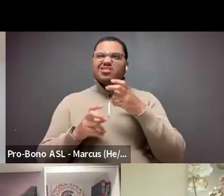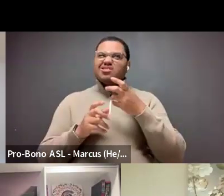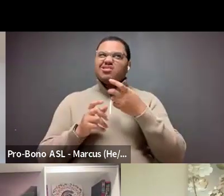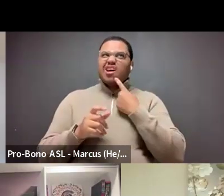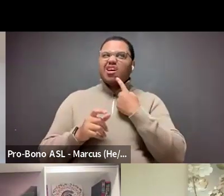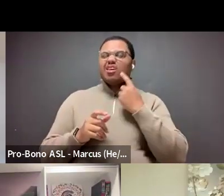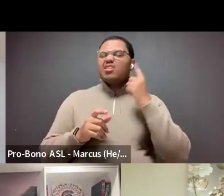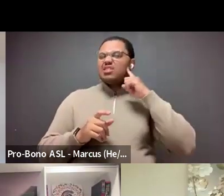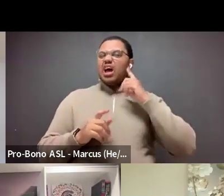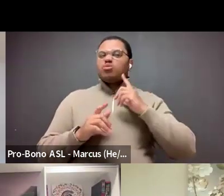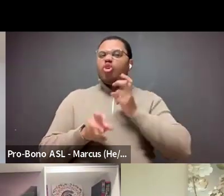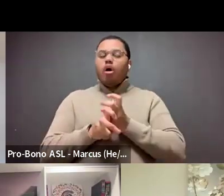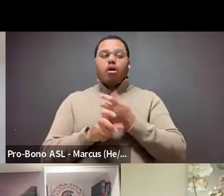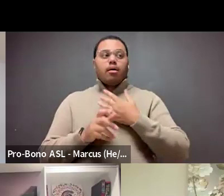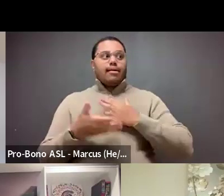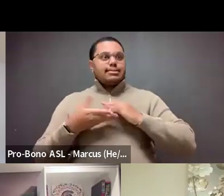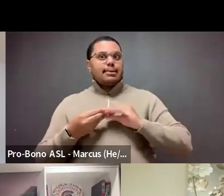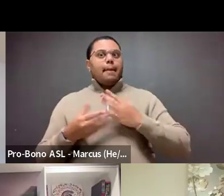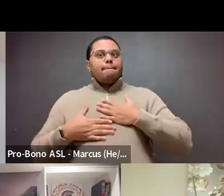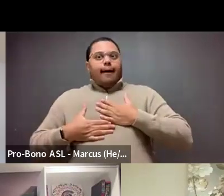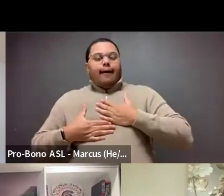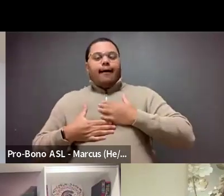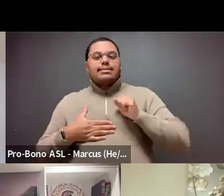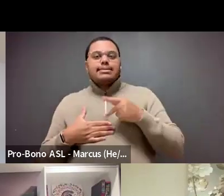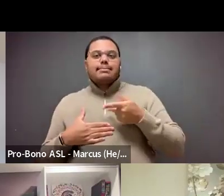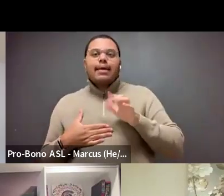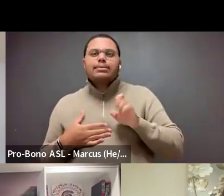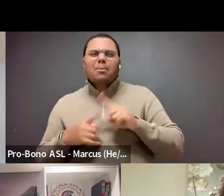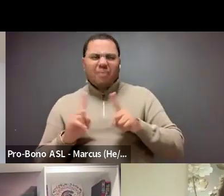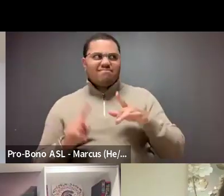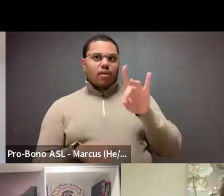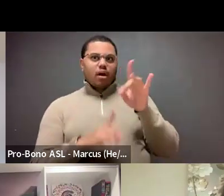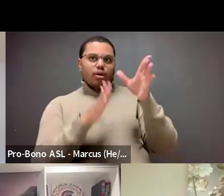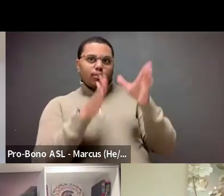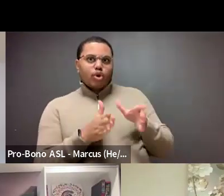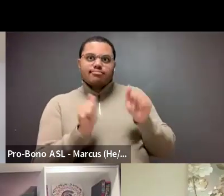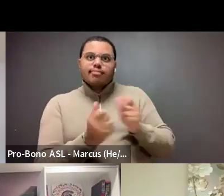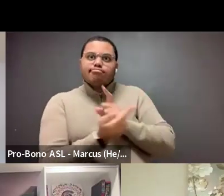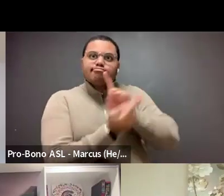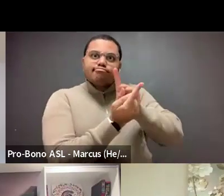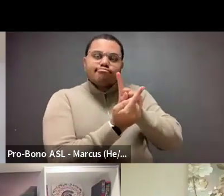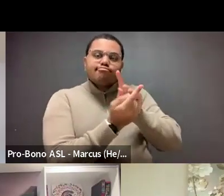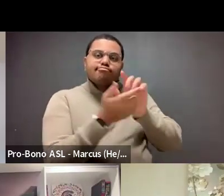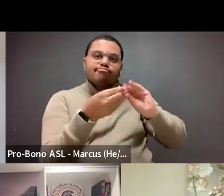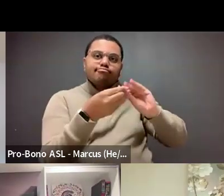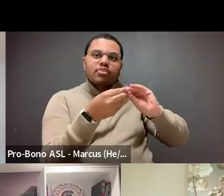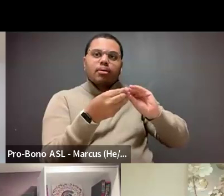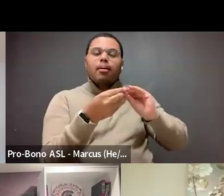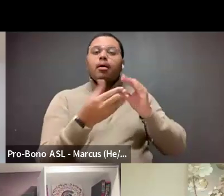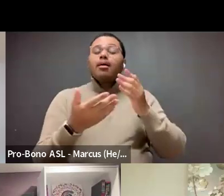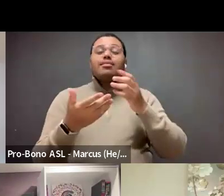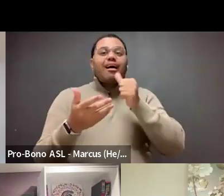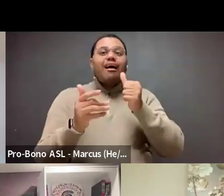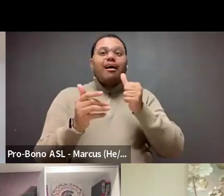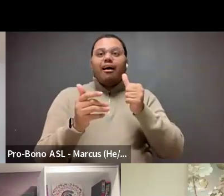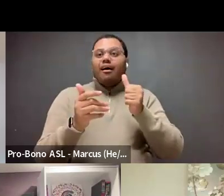I realize I'm speaking that from like my space, but find the person who you can speak to, right? Like, if it's not, every theater